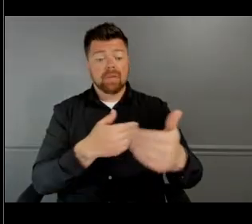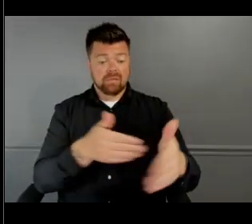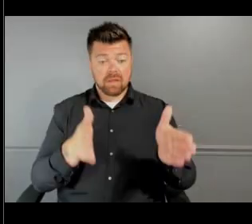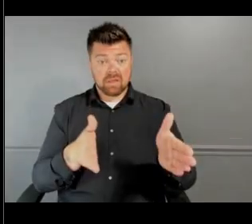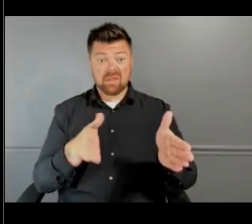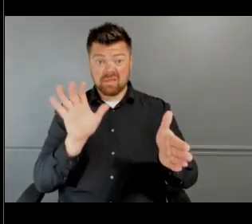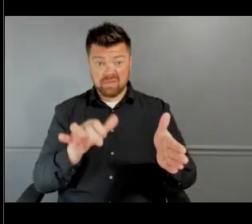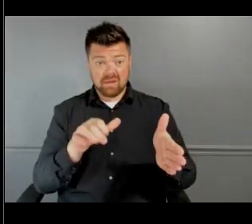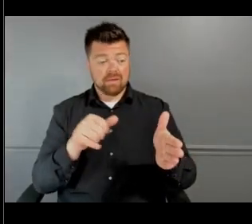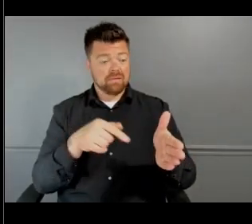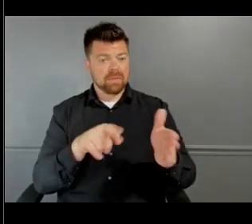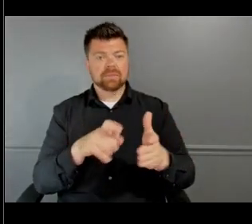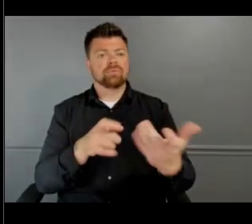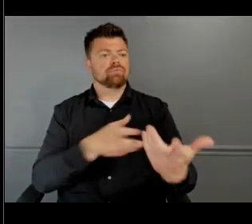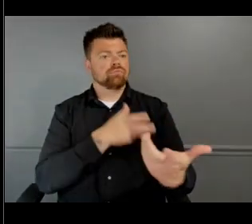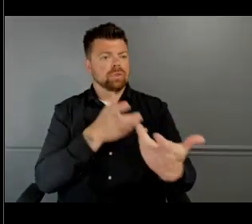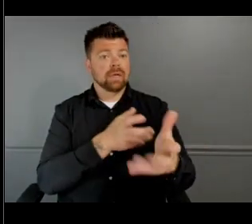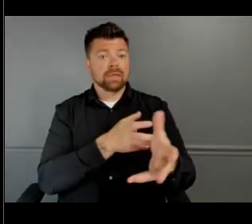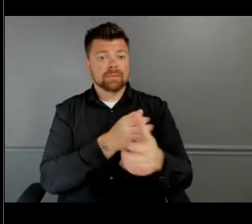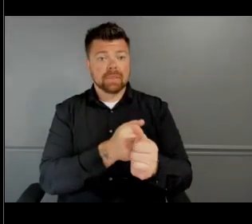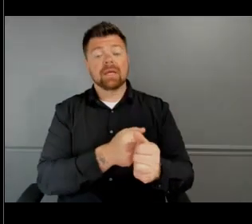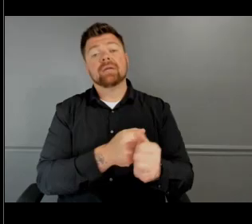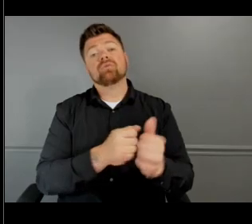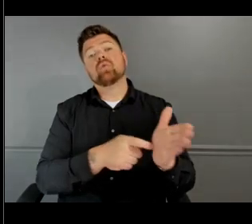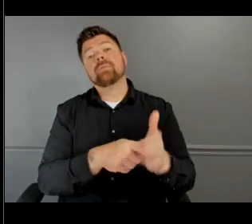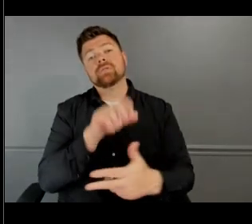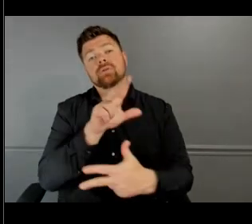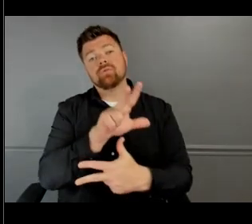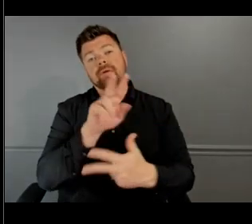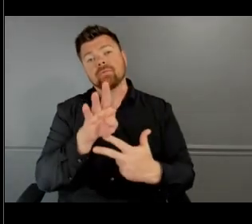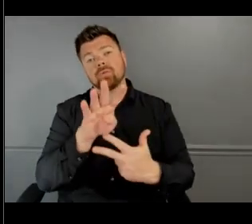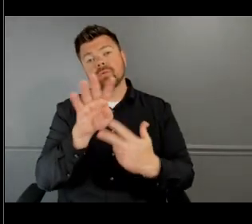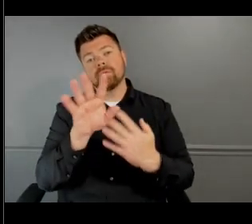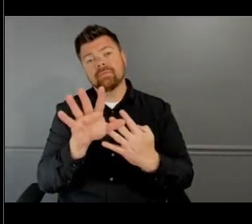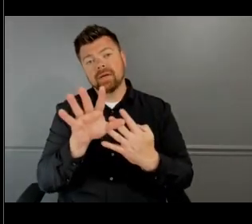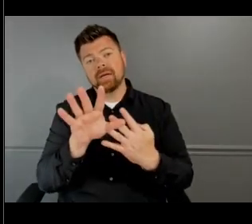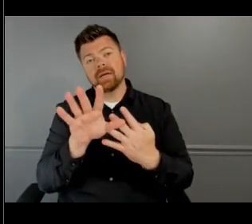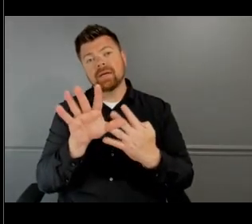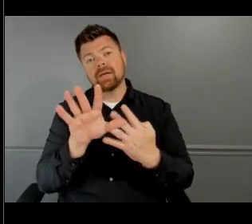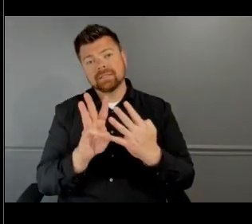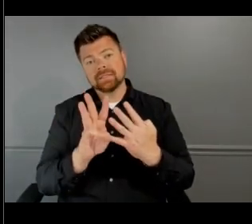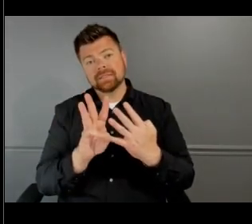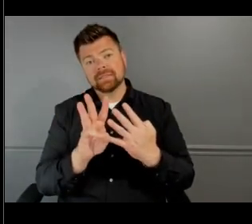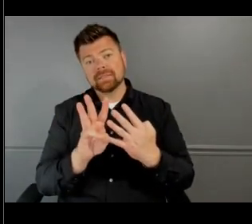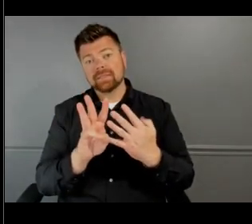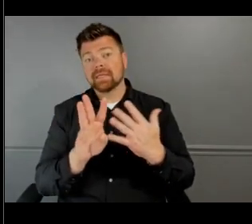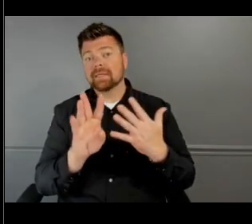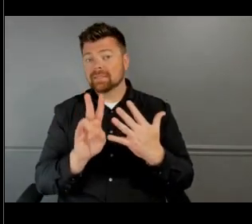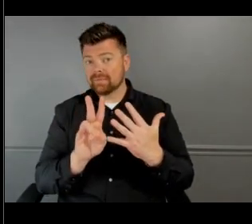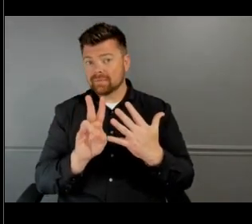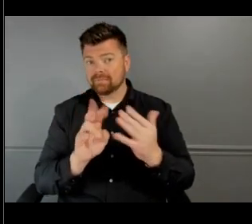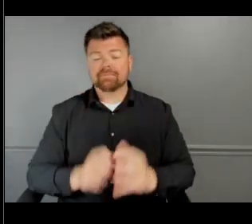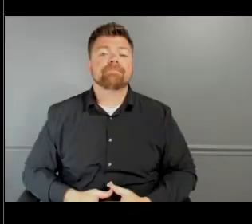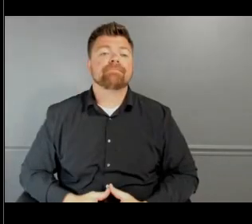with requirements 3, 4, 5, 6, and 7.